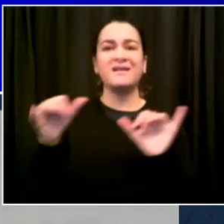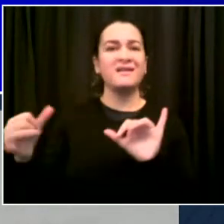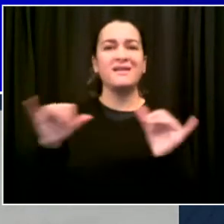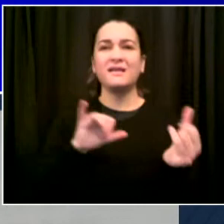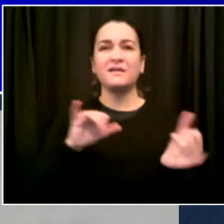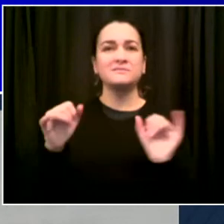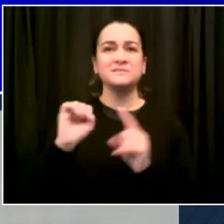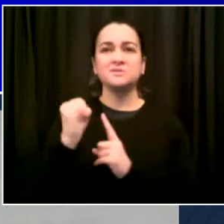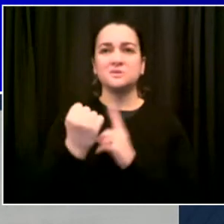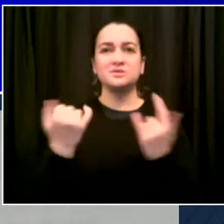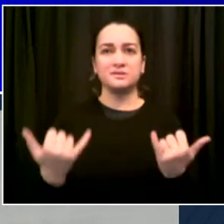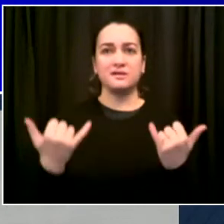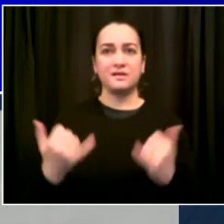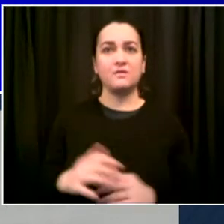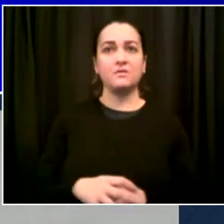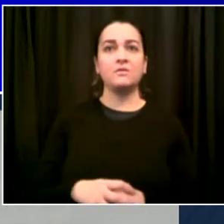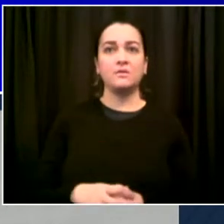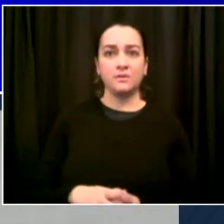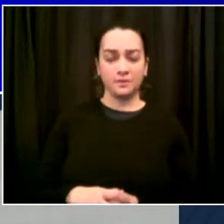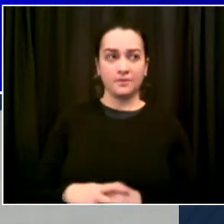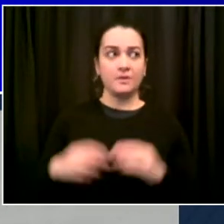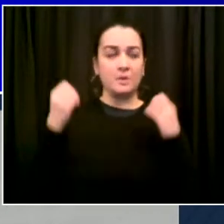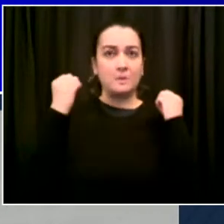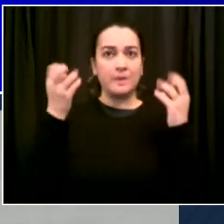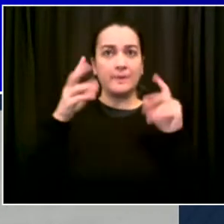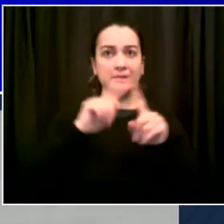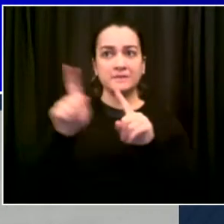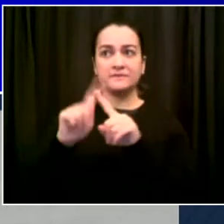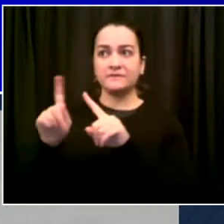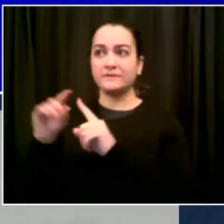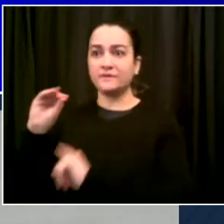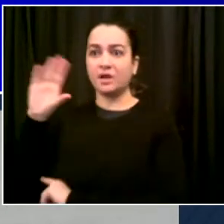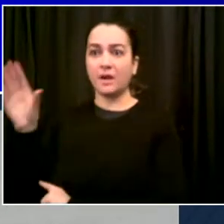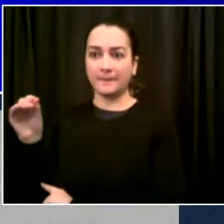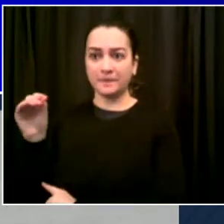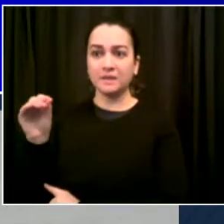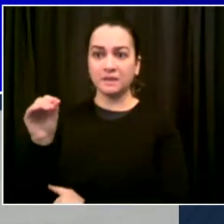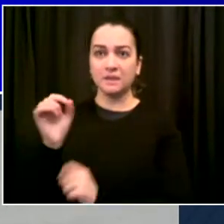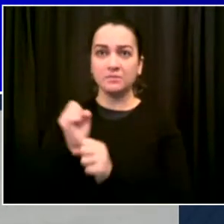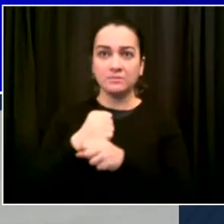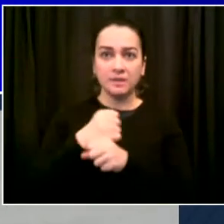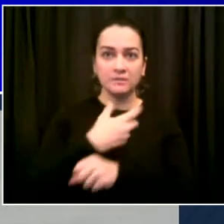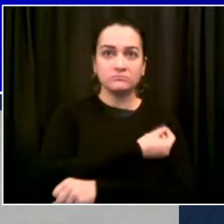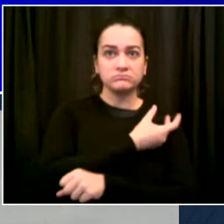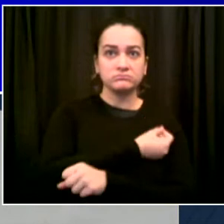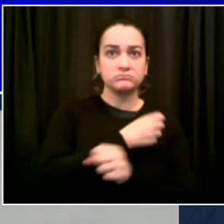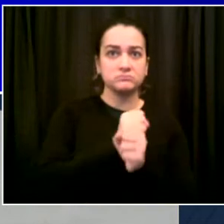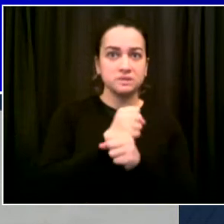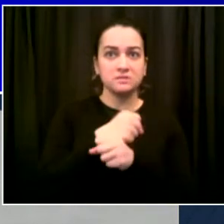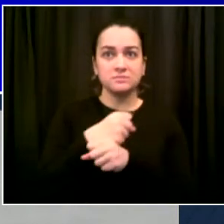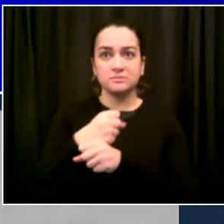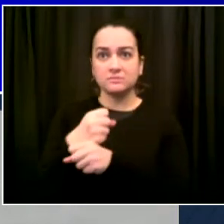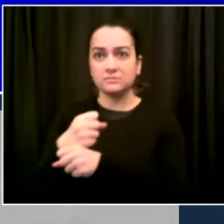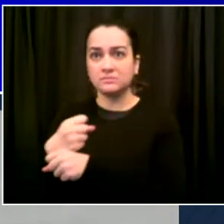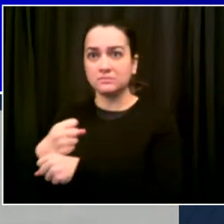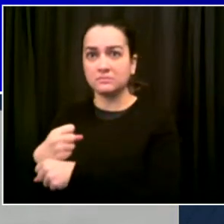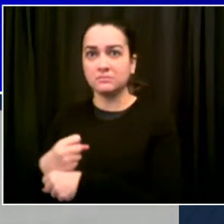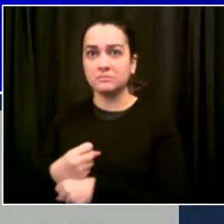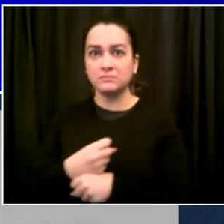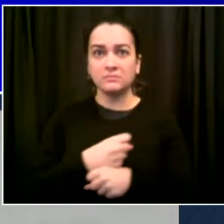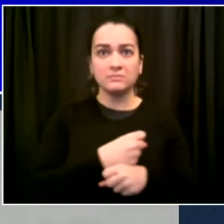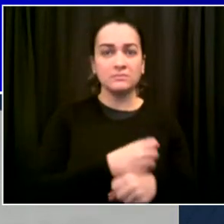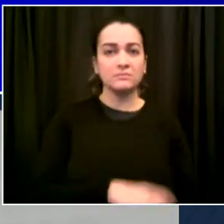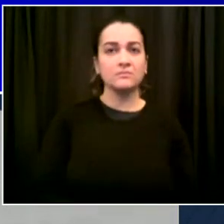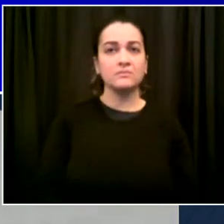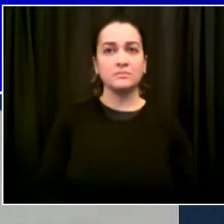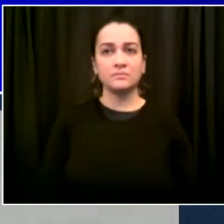we'll take Pratt & Whitney's design and we'll create aircraft engines. Doesn't matter if it's something we've done before. We'll figure out how to do it for the war effort. I'm saying